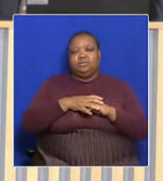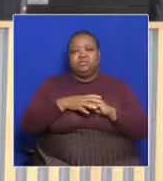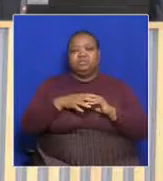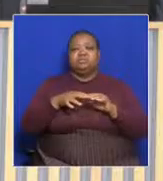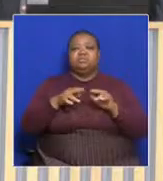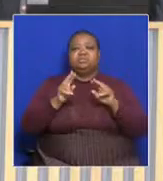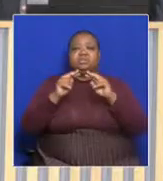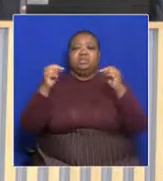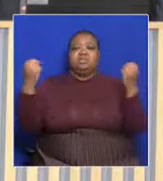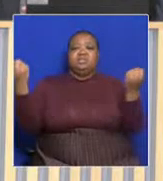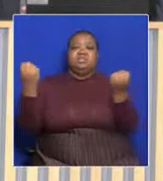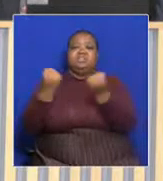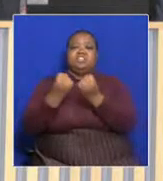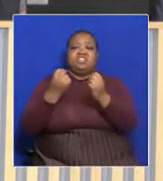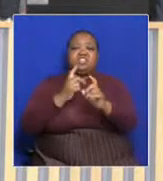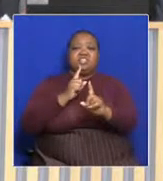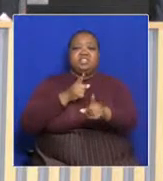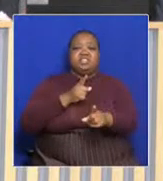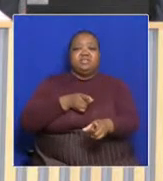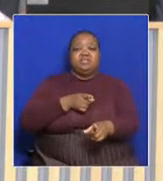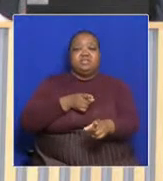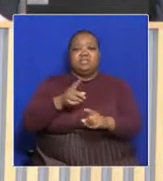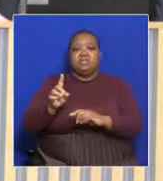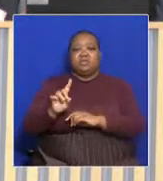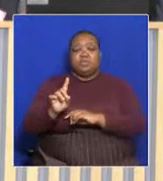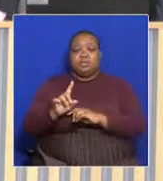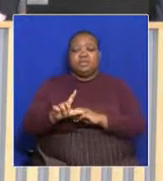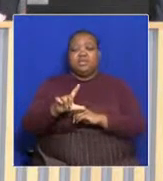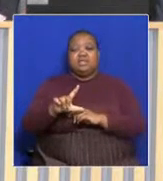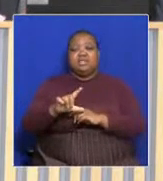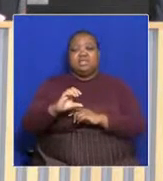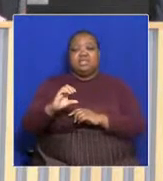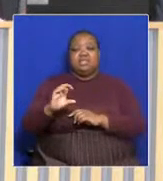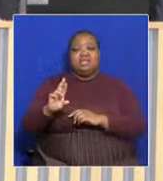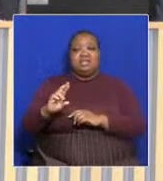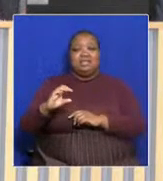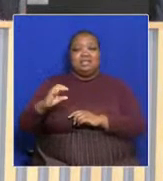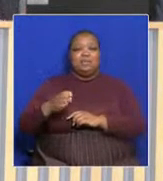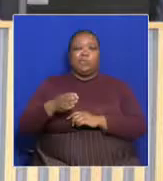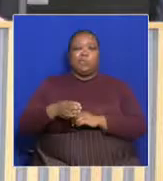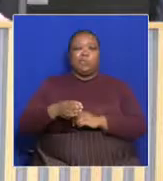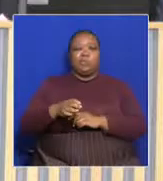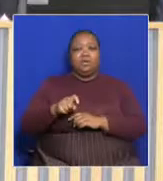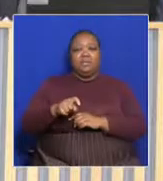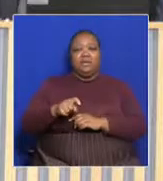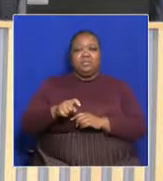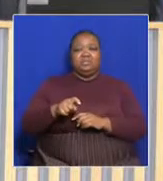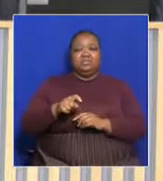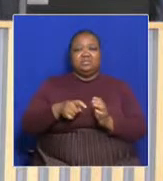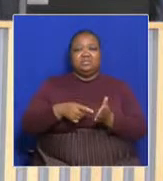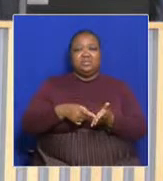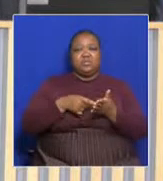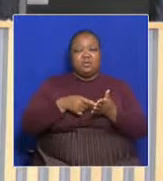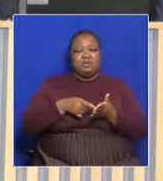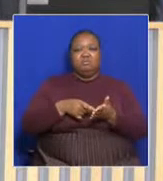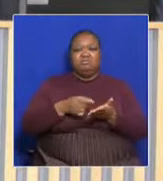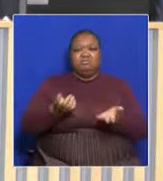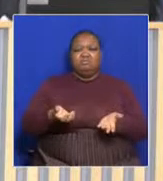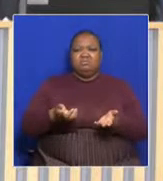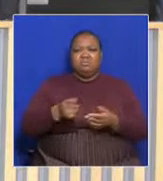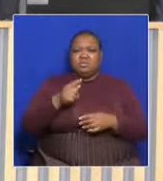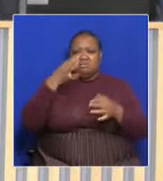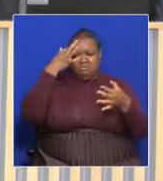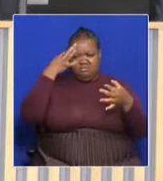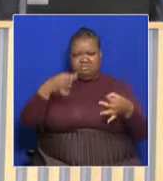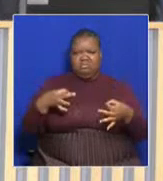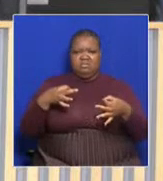instruction is that LCRC must be there and it is a requirement, then it's not your call to make based on